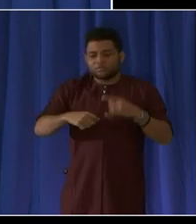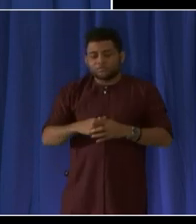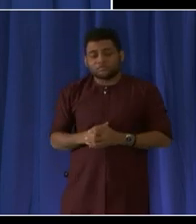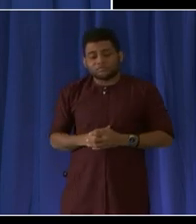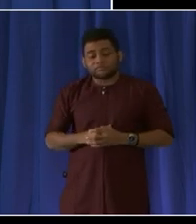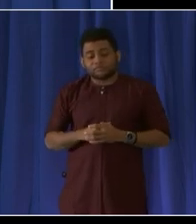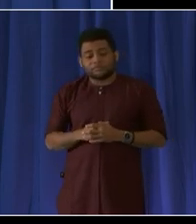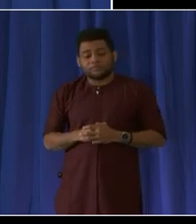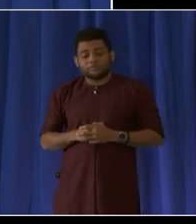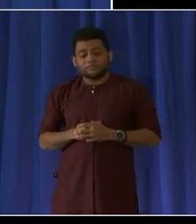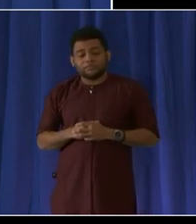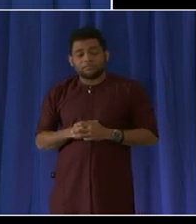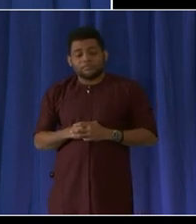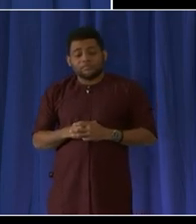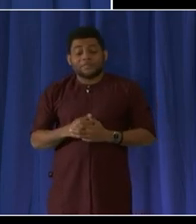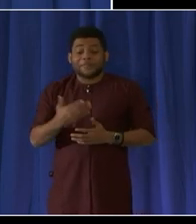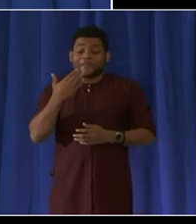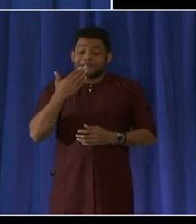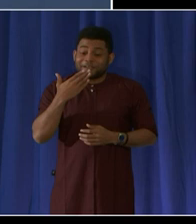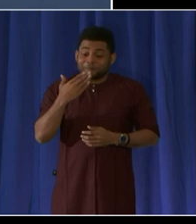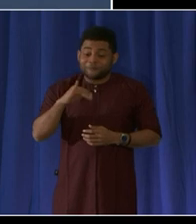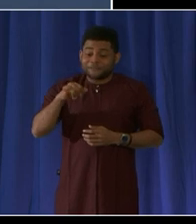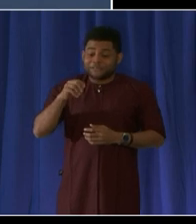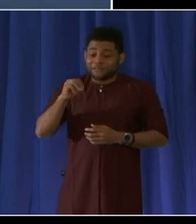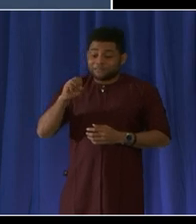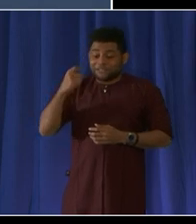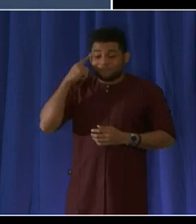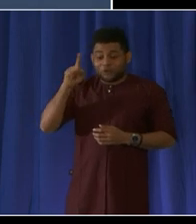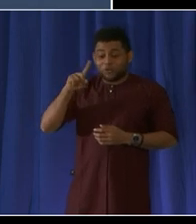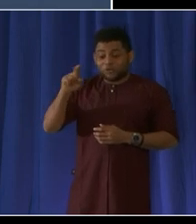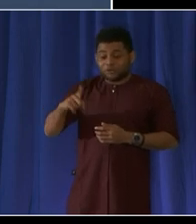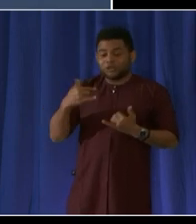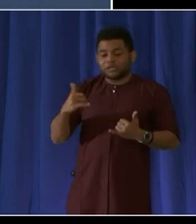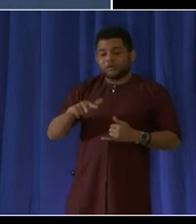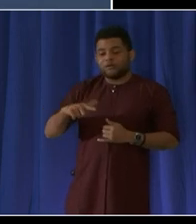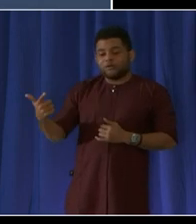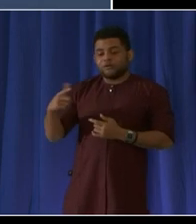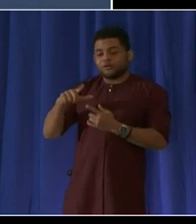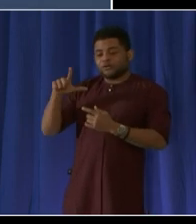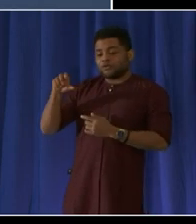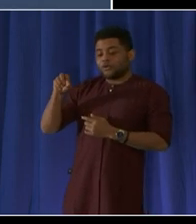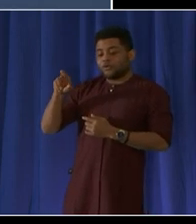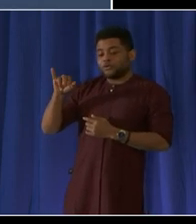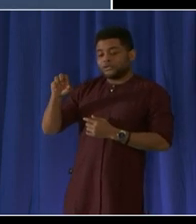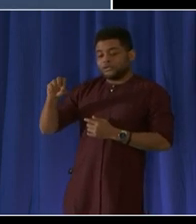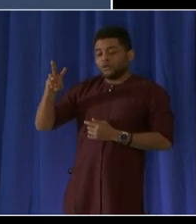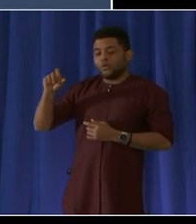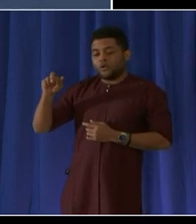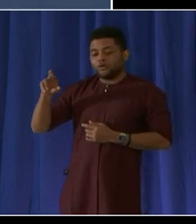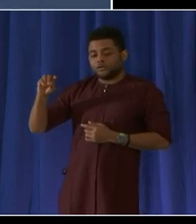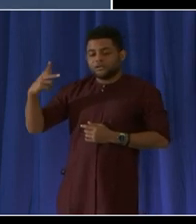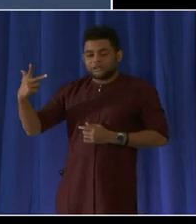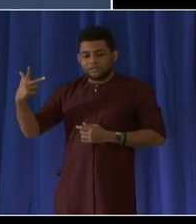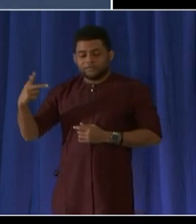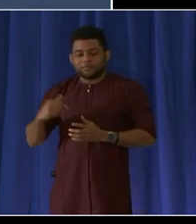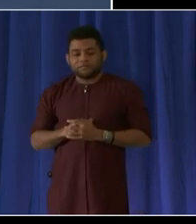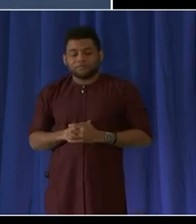Thank you, James, for your question. We'll now move to Lori on the phones in Ward 3. Lori, you're